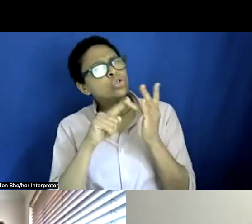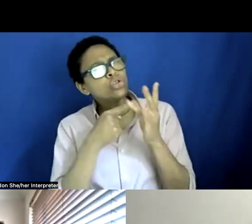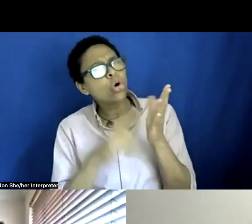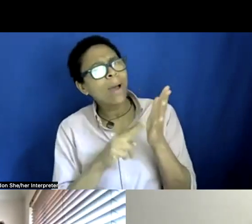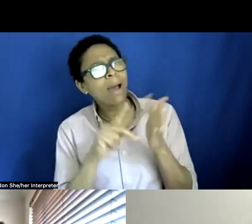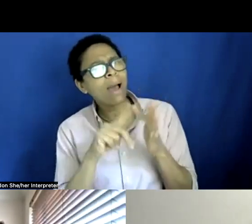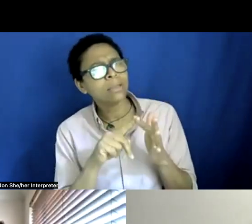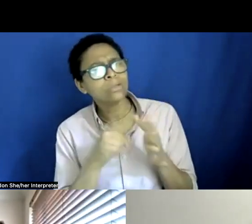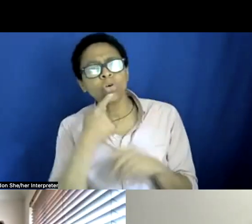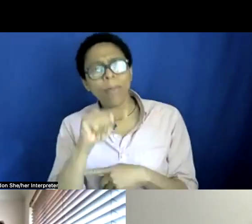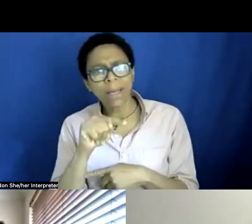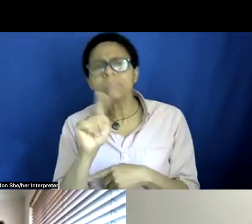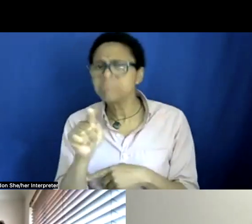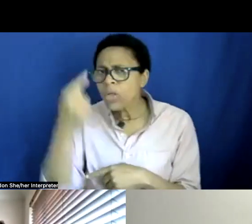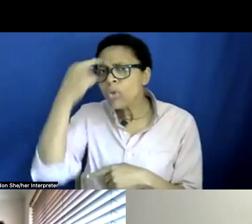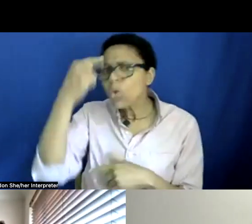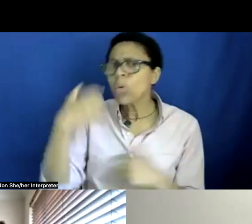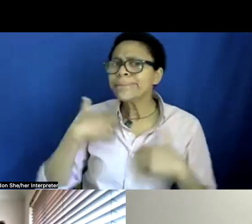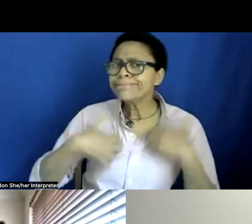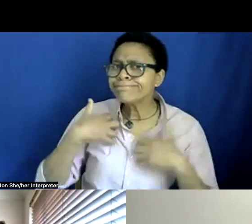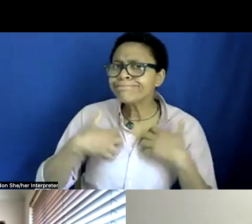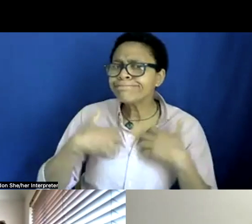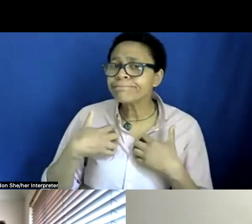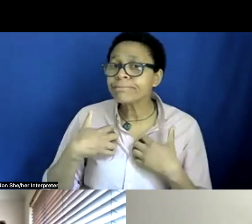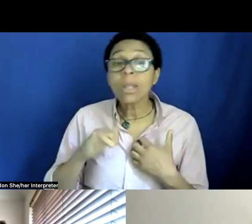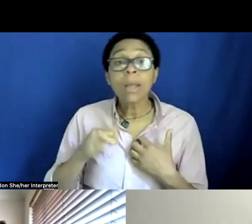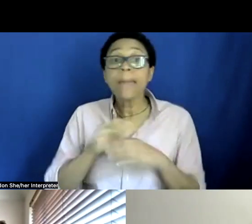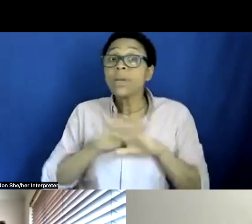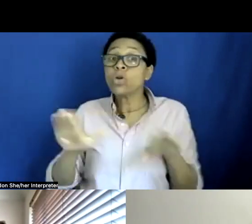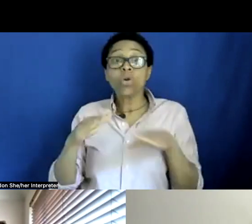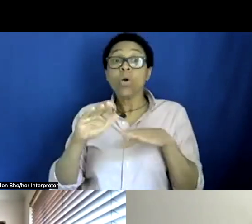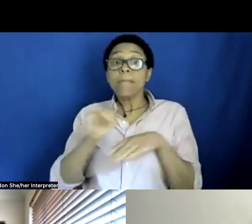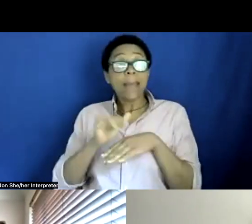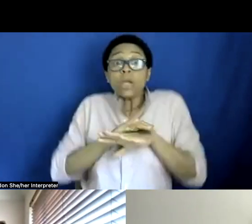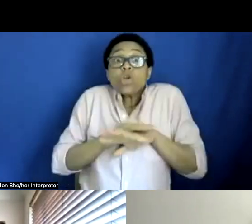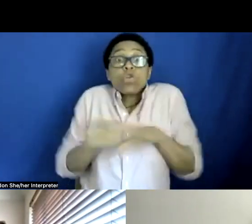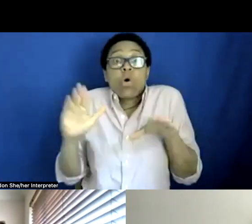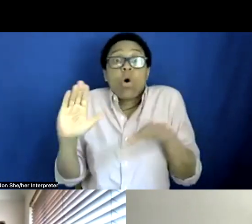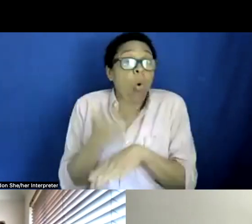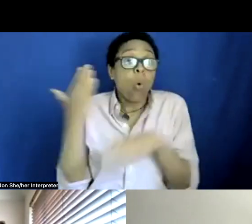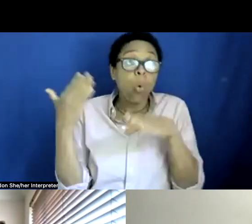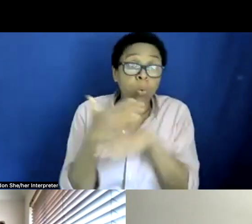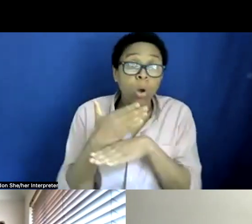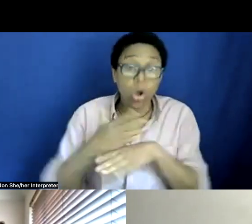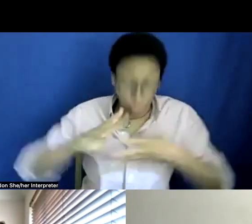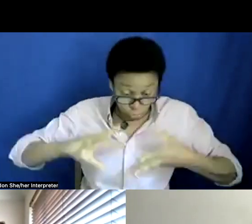it also is that point that maybe not all work produced in these, you know,